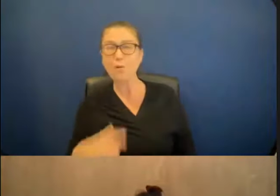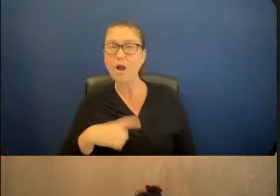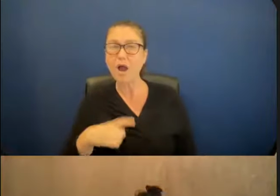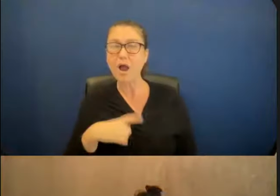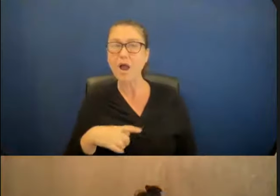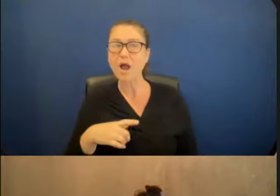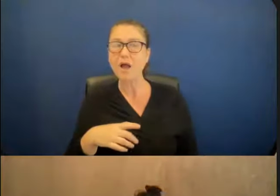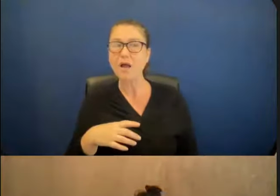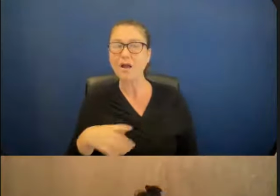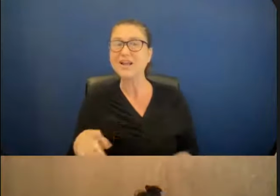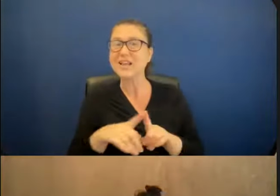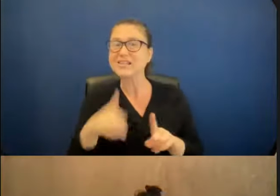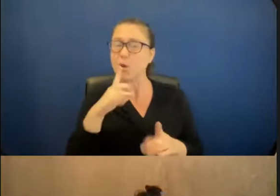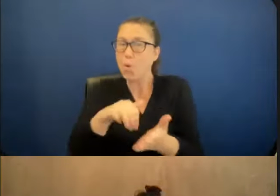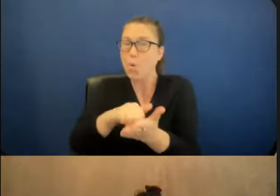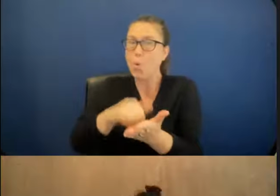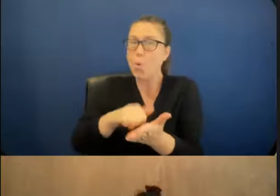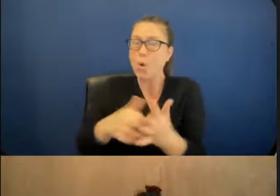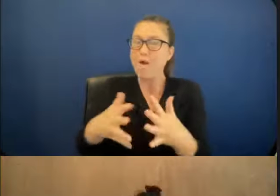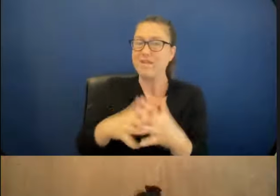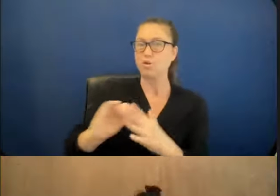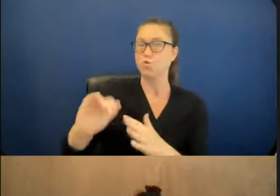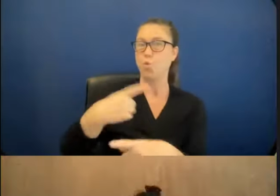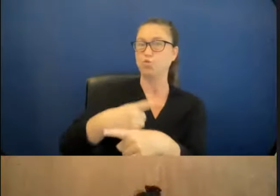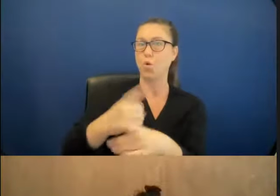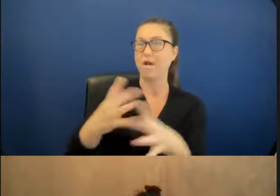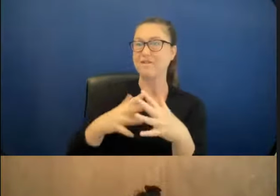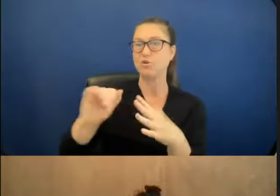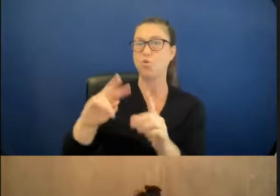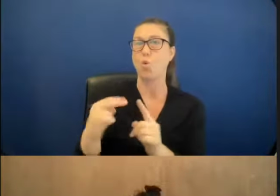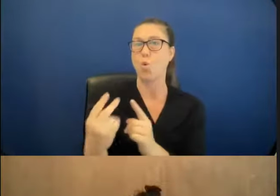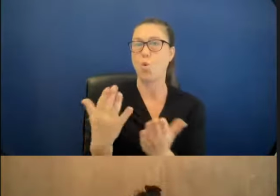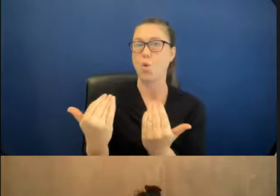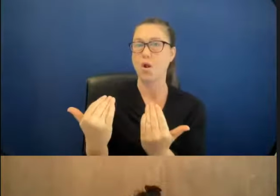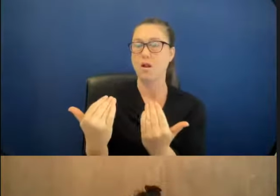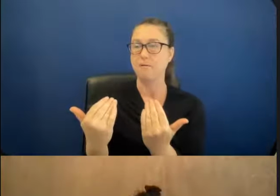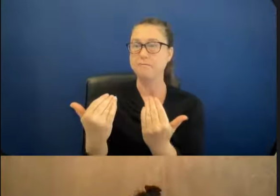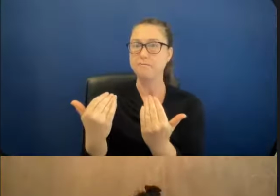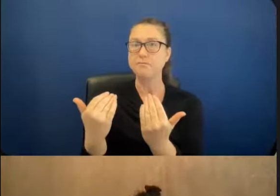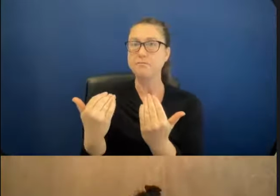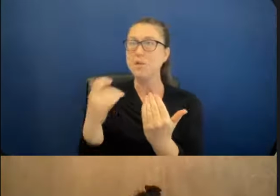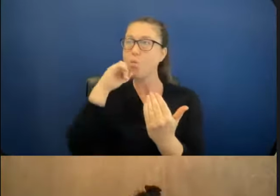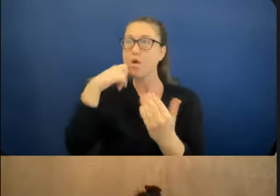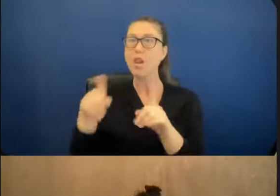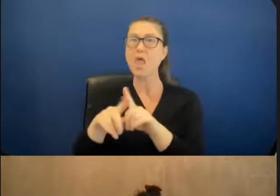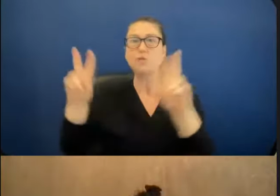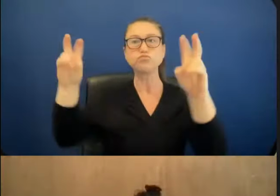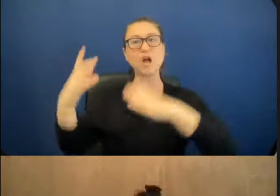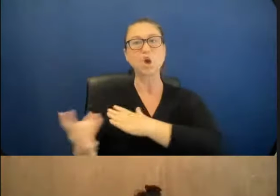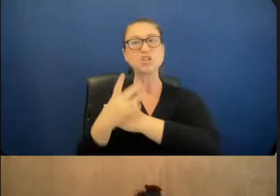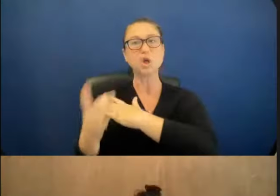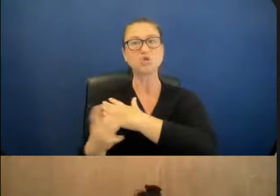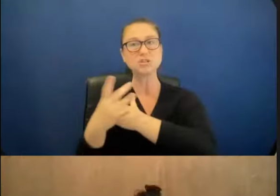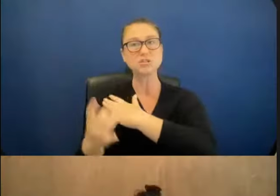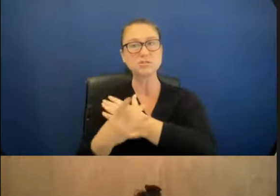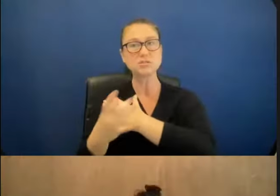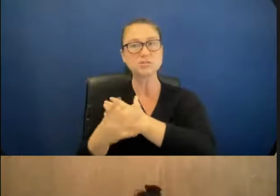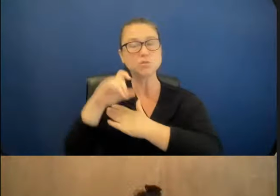actually, we really value what young people have to say and, and we're going to treat you like our consultants. I mean, it's, you know,